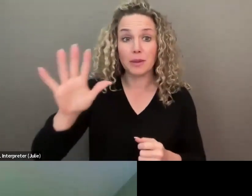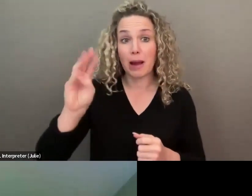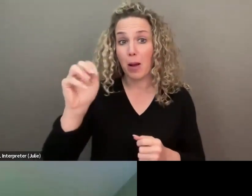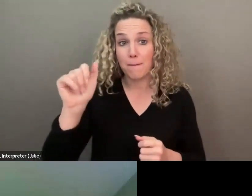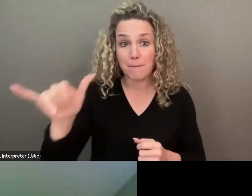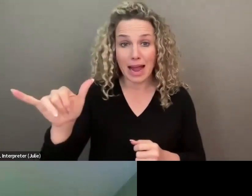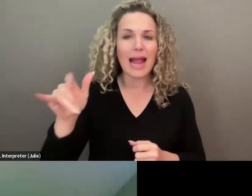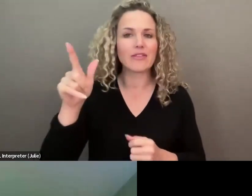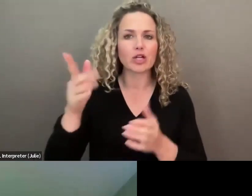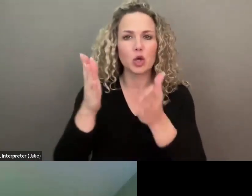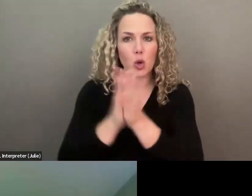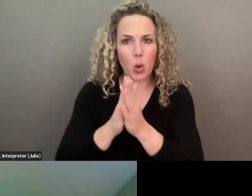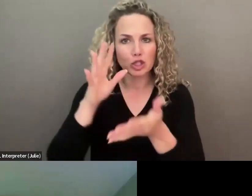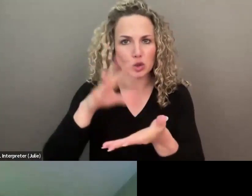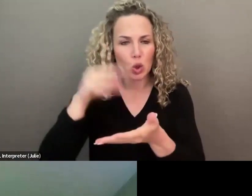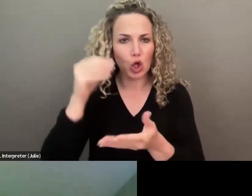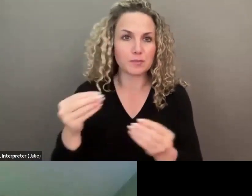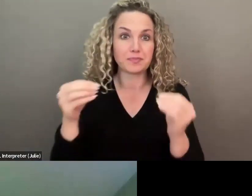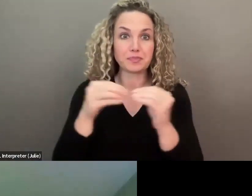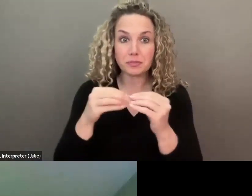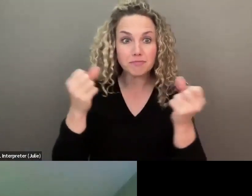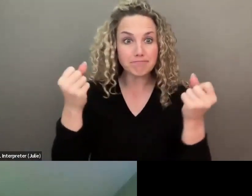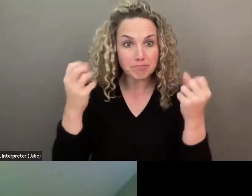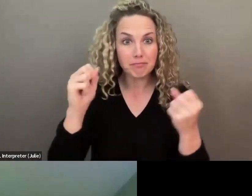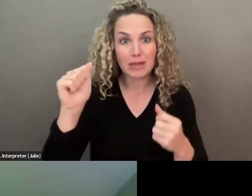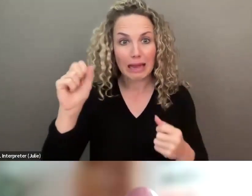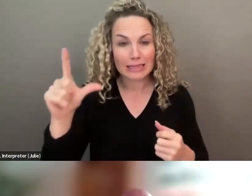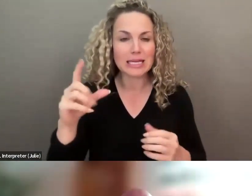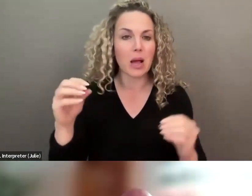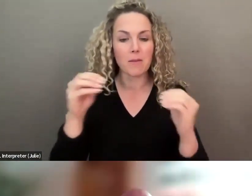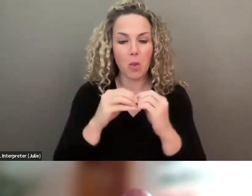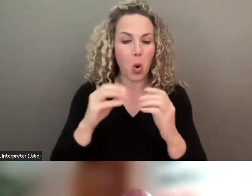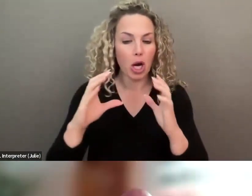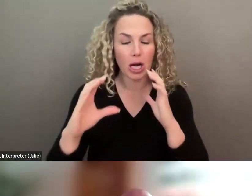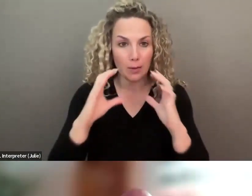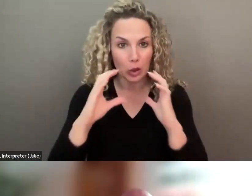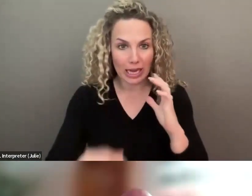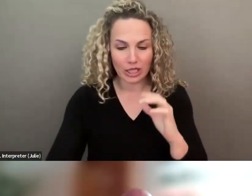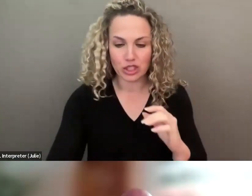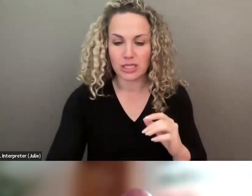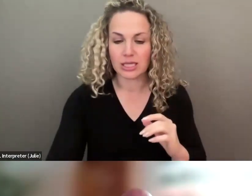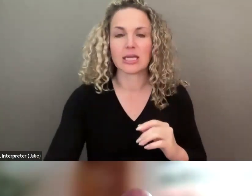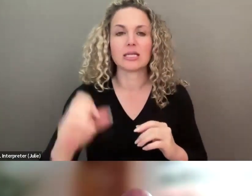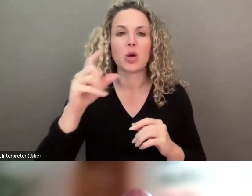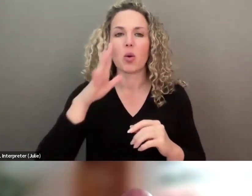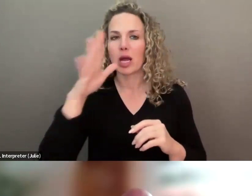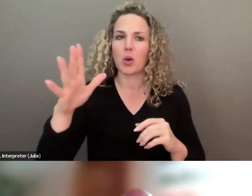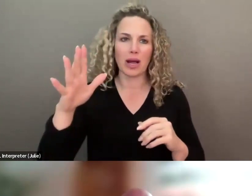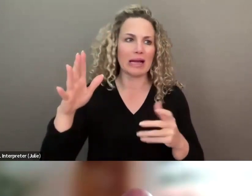there's been a request to learn more ASL and to learn more communication. And so we are going to divide and